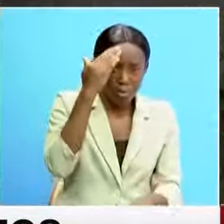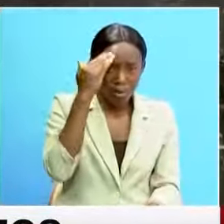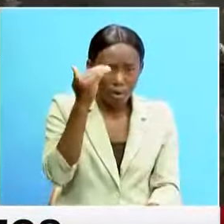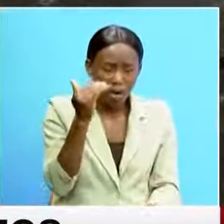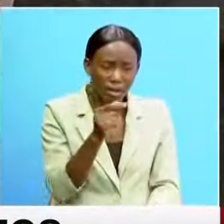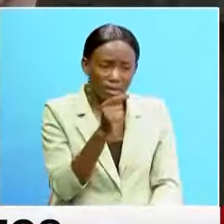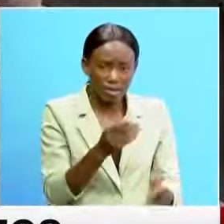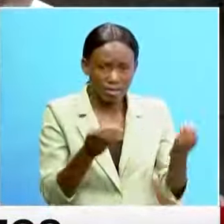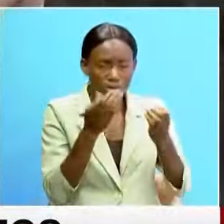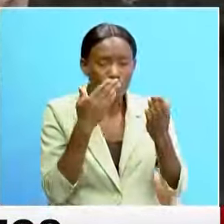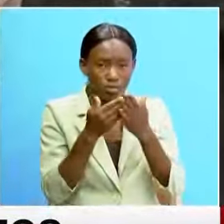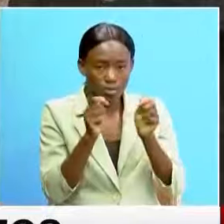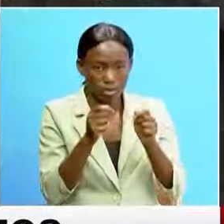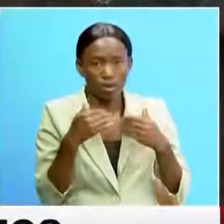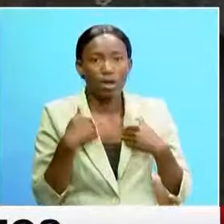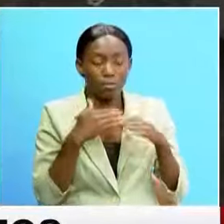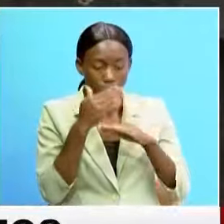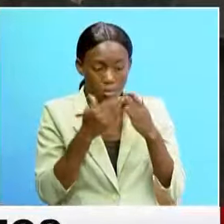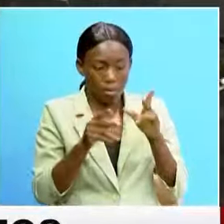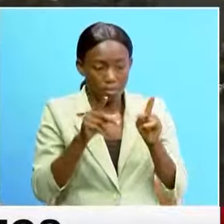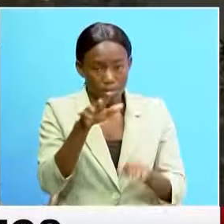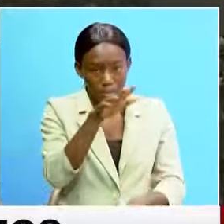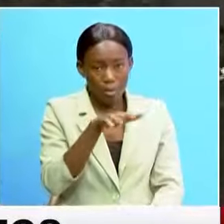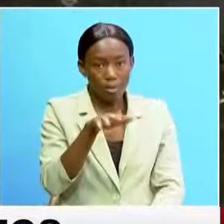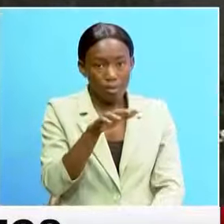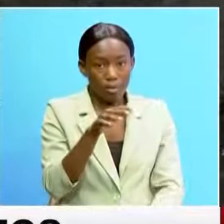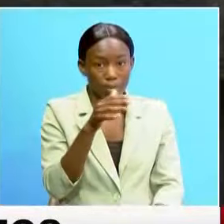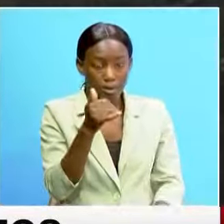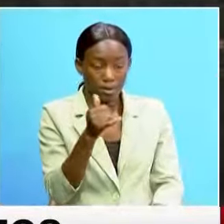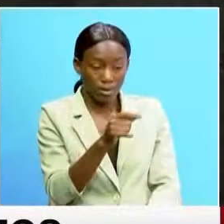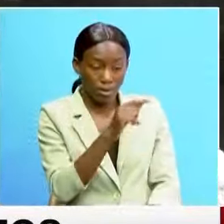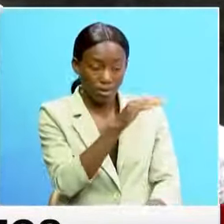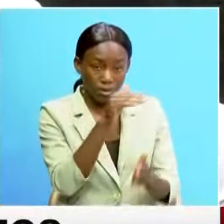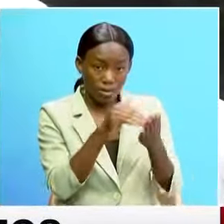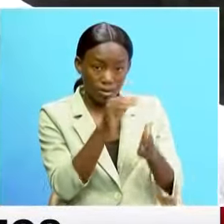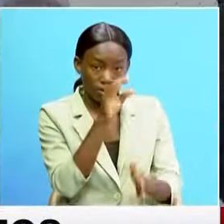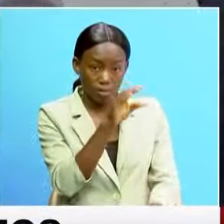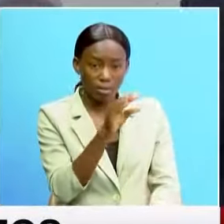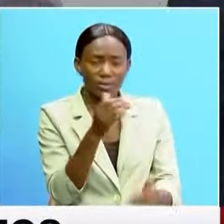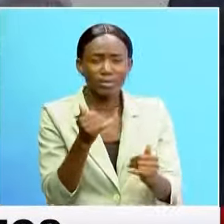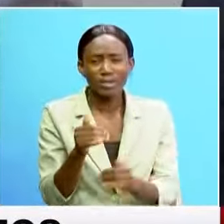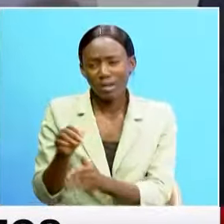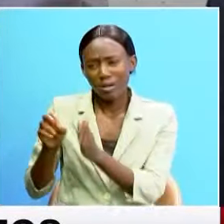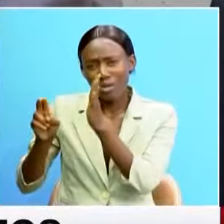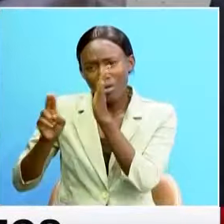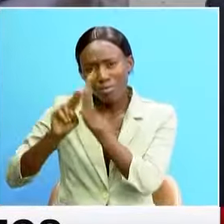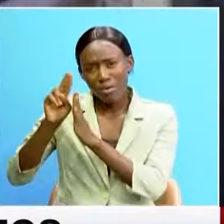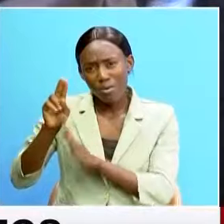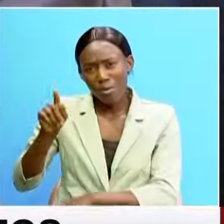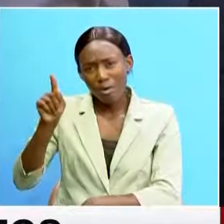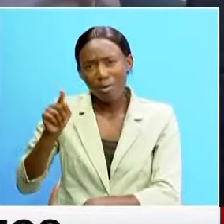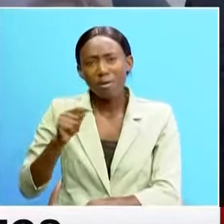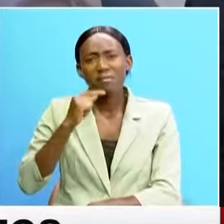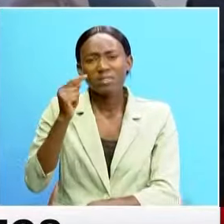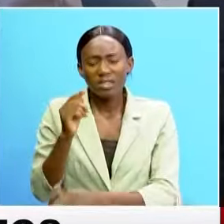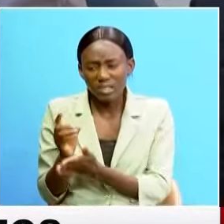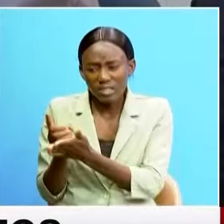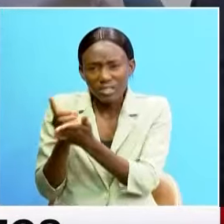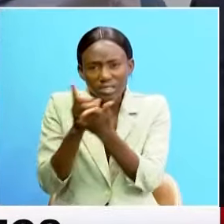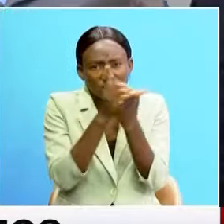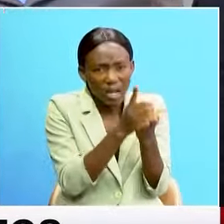living environment for inmates under the Zambia Correctional Services in Central Province. Mulungushi University Vice Chancellor said the donation